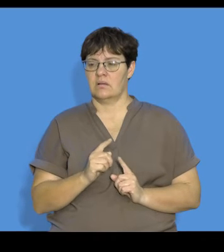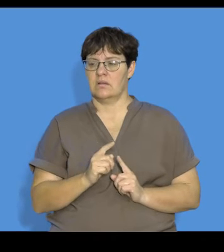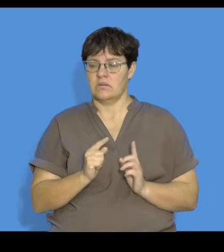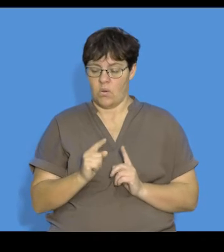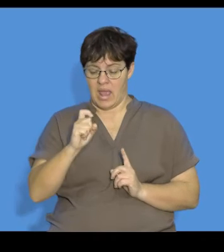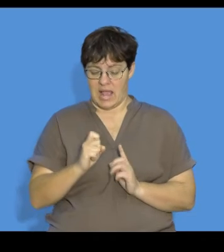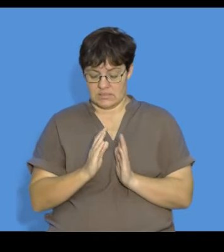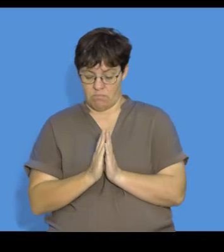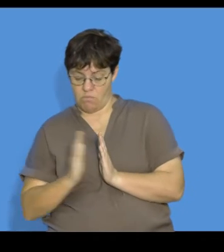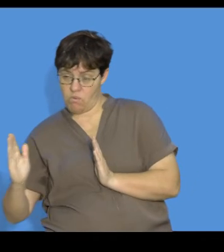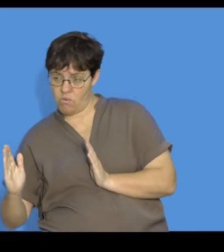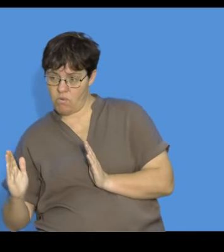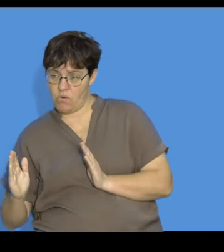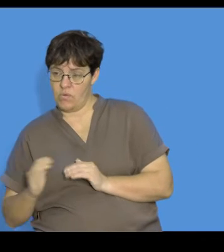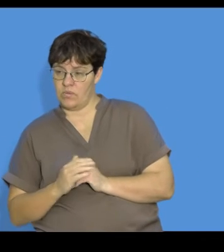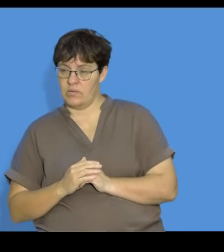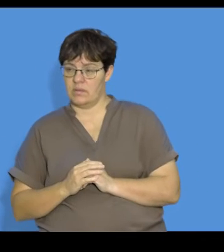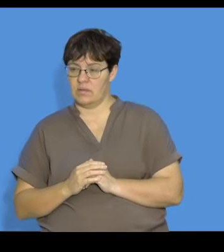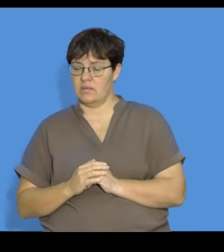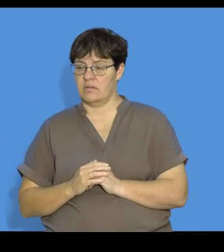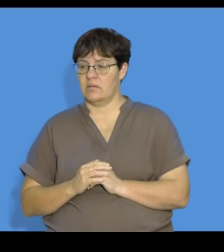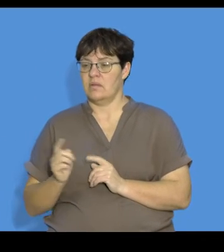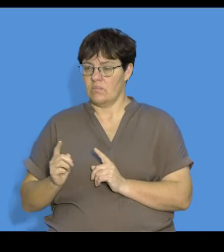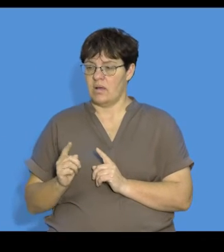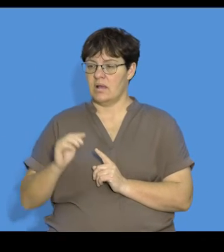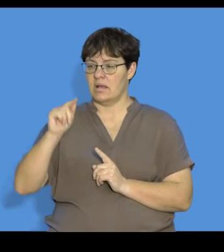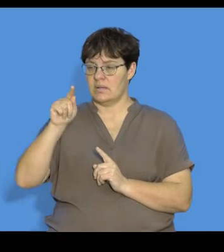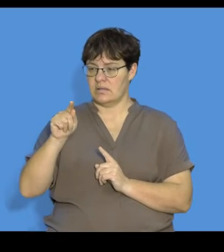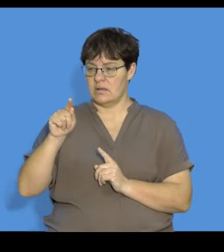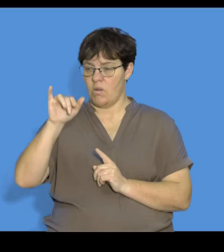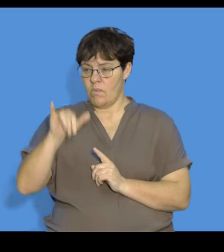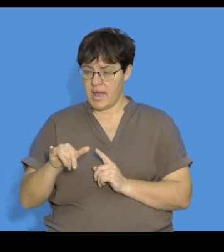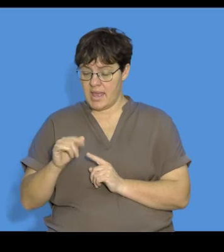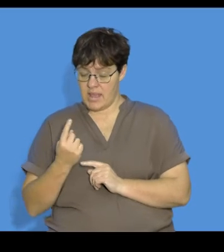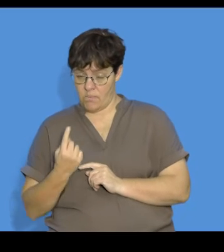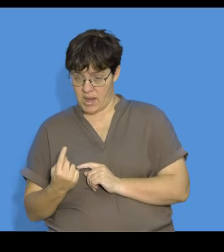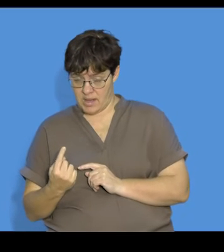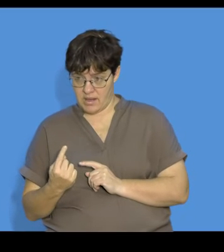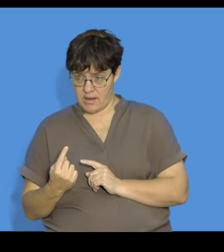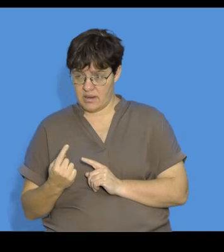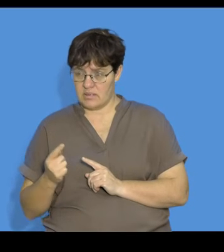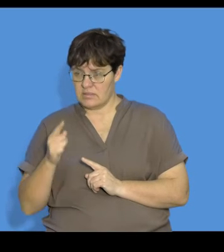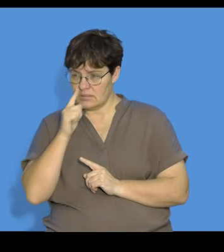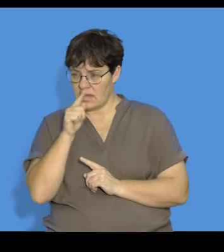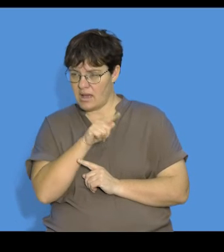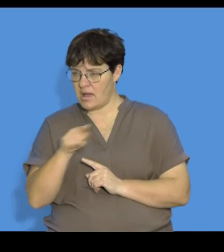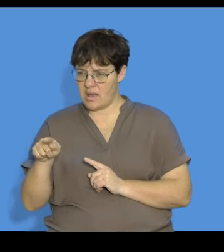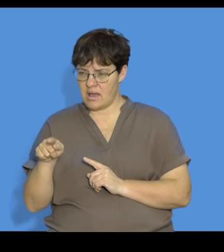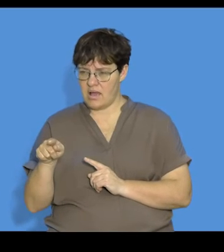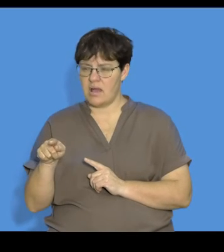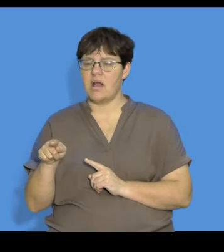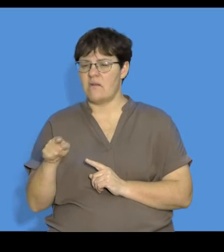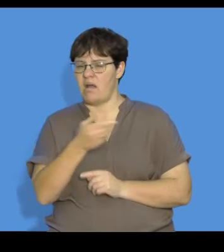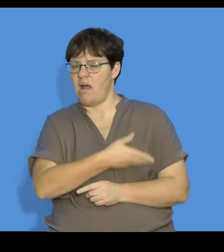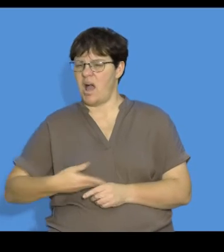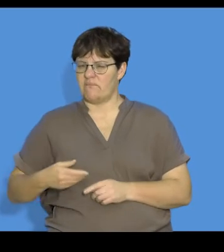now 1. And the value of y when x is equals to 1, you can see